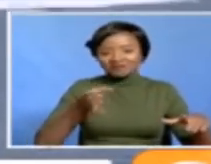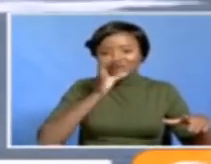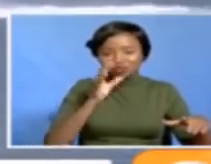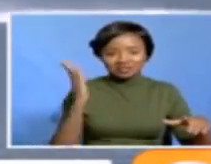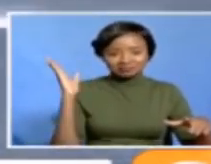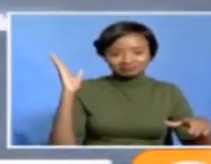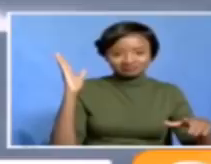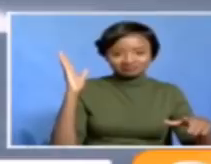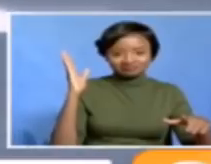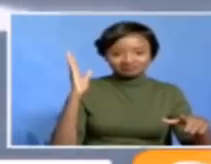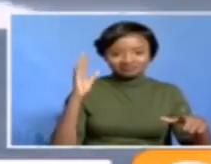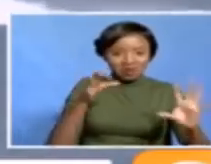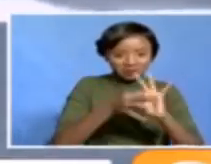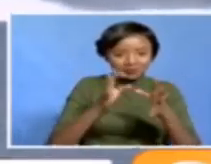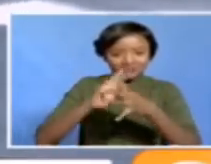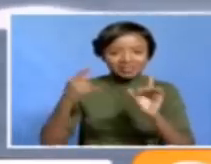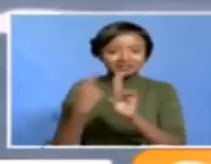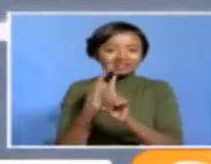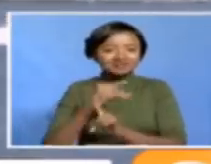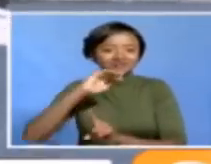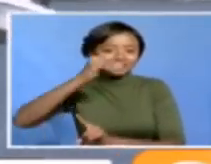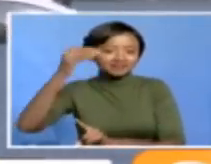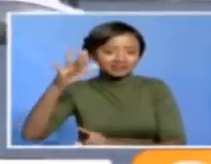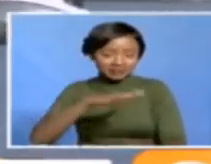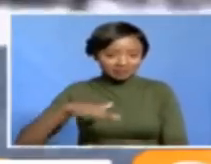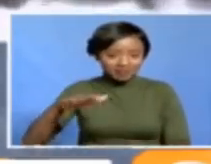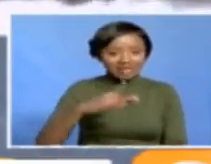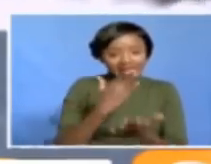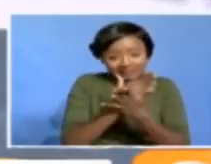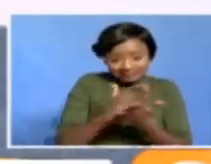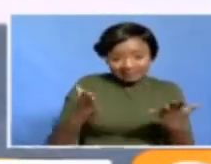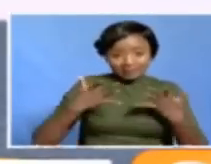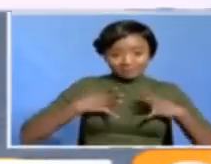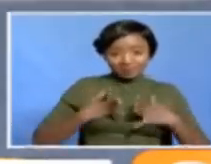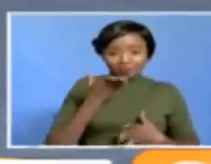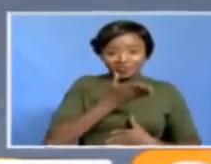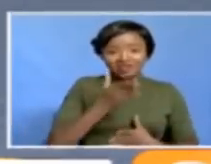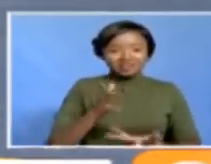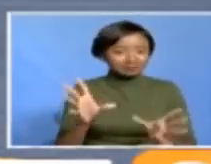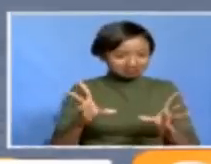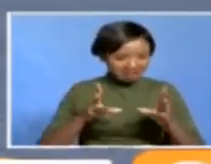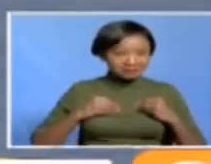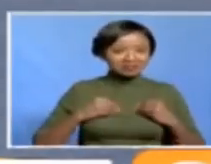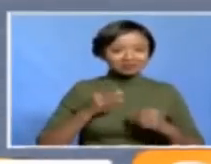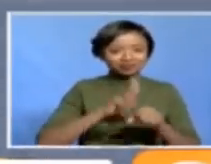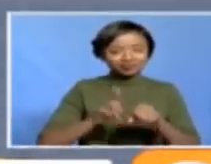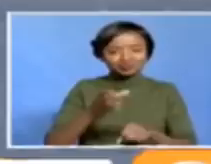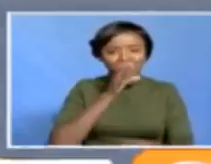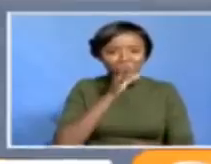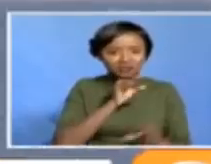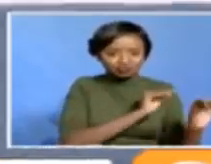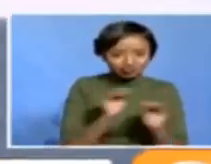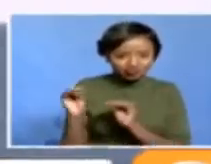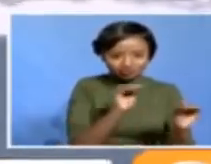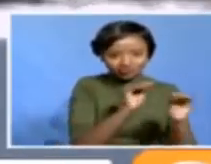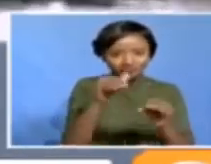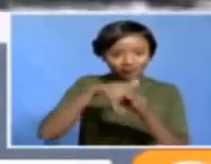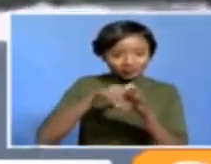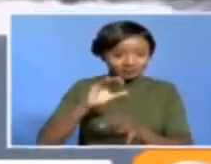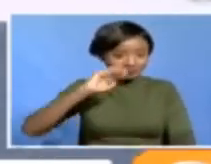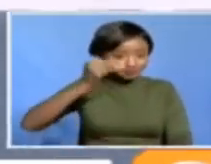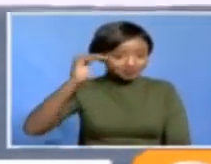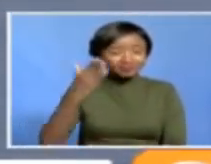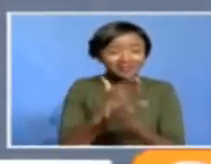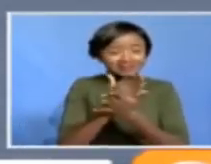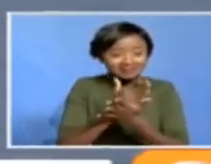and linking up different parts of the city. While some Lagos residents have embraced the use of waterways to move around the city, most of